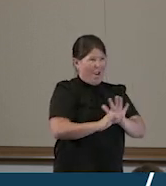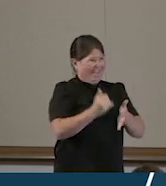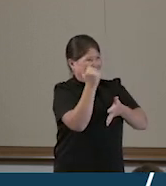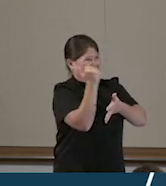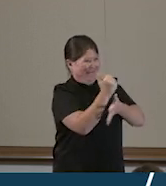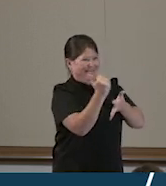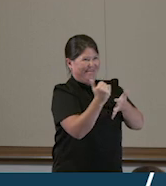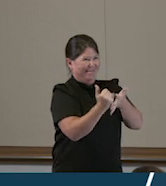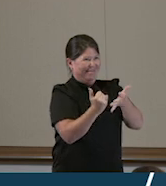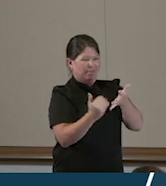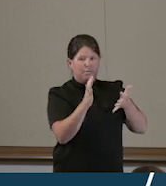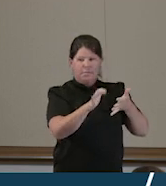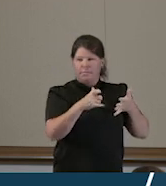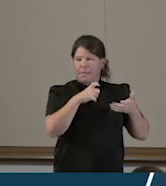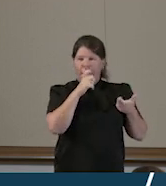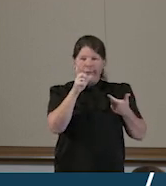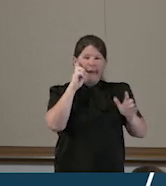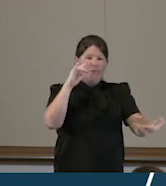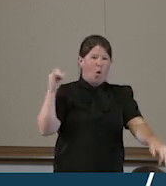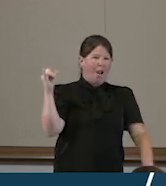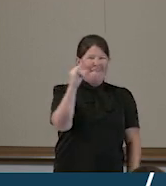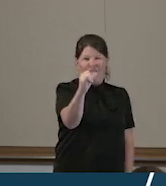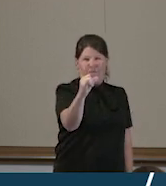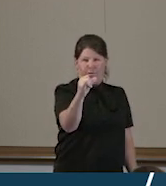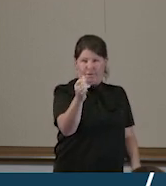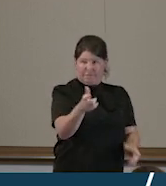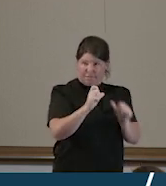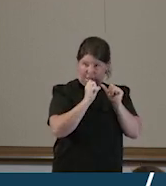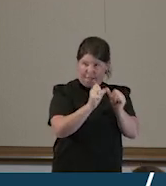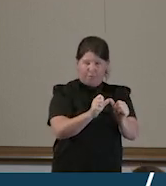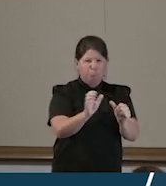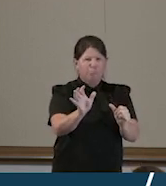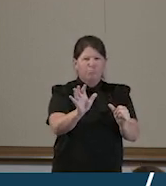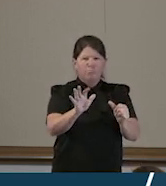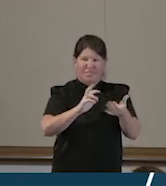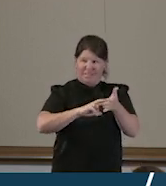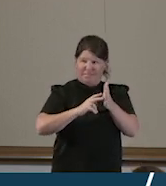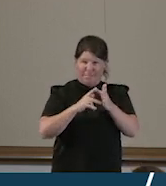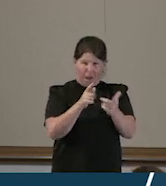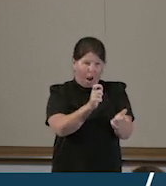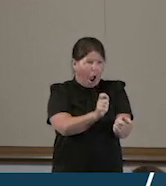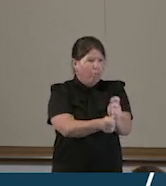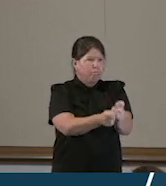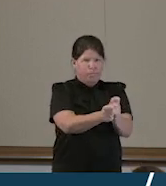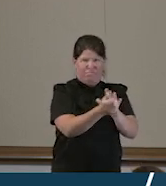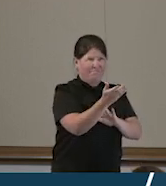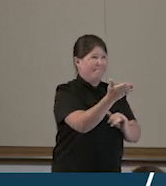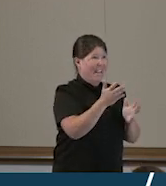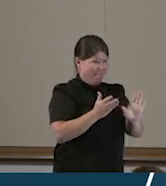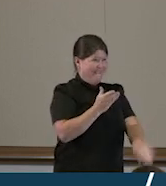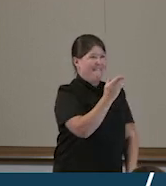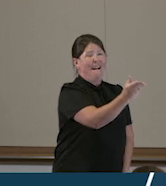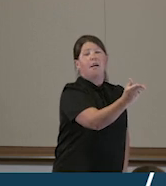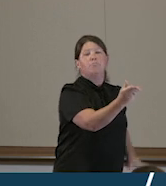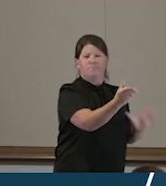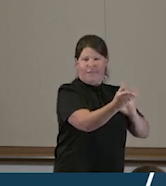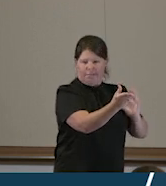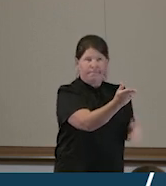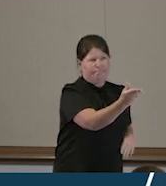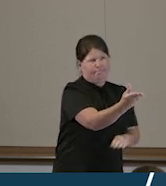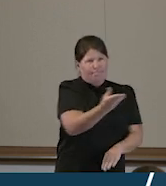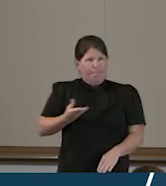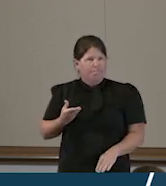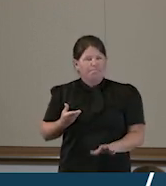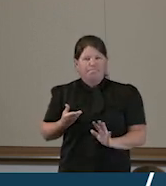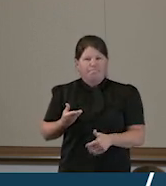on your agreement when you come to me and we do this, aren't set in stone. It can be revoked at any given time, meaning